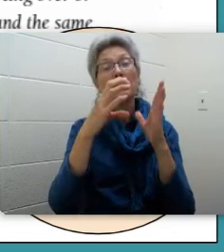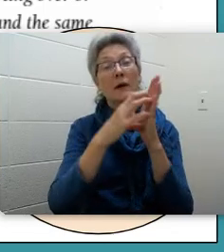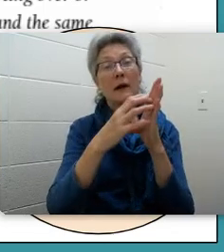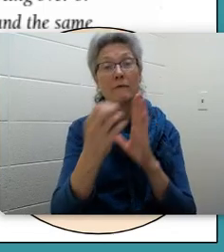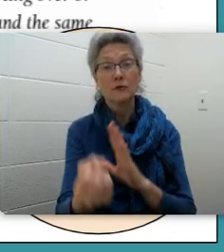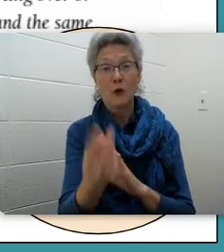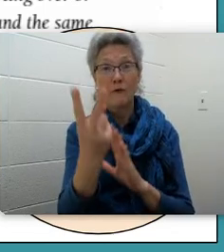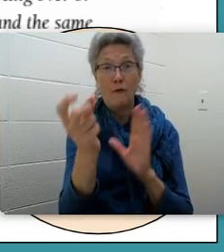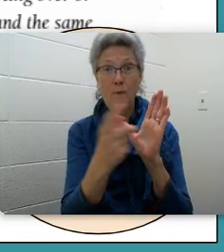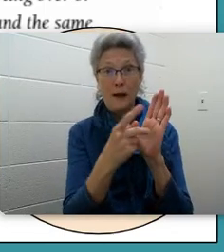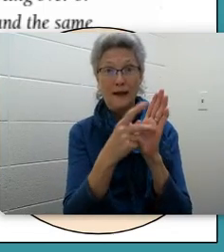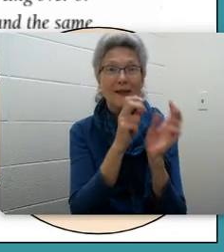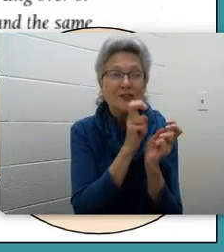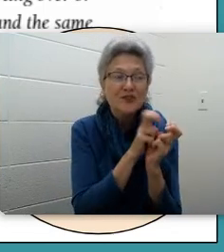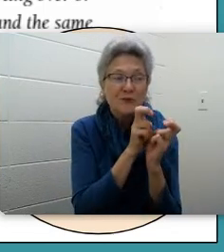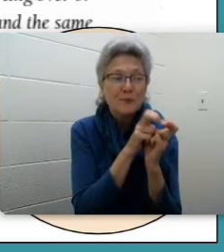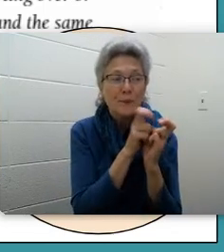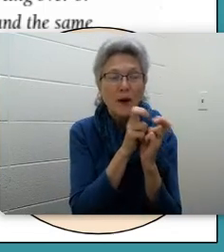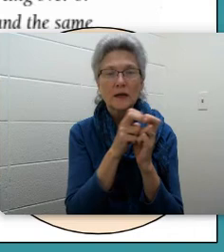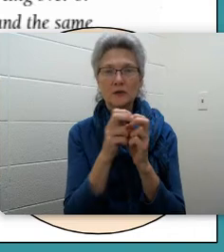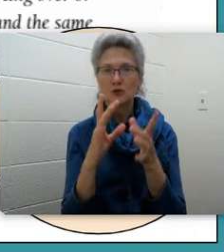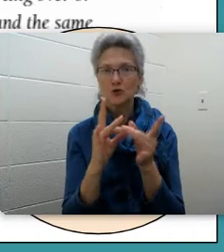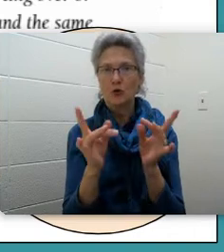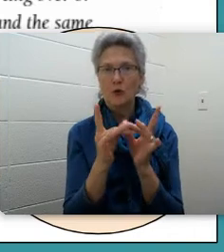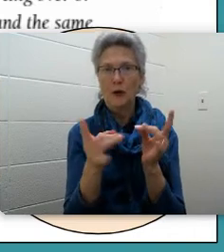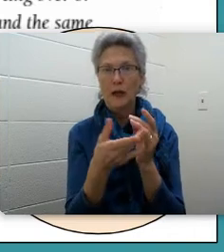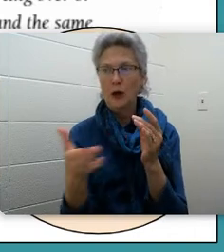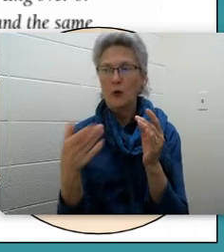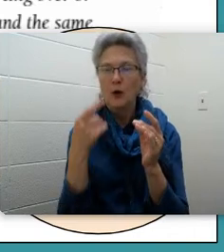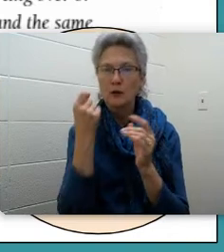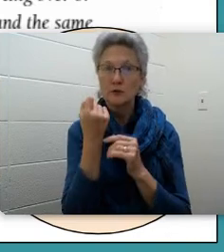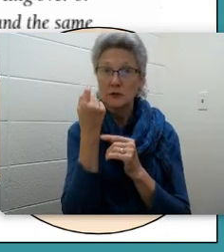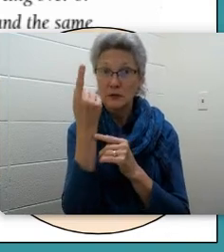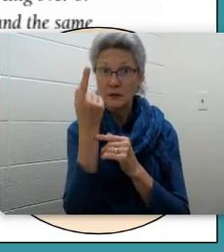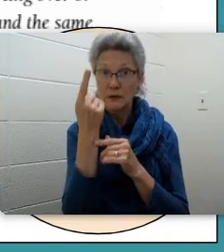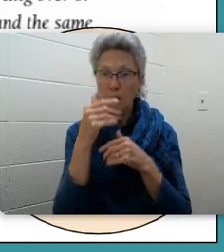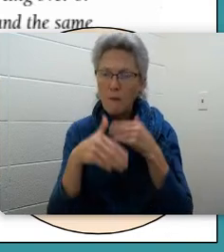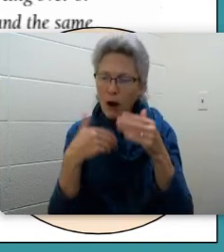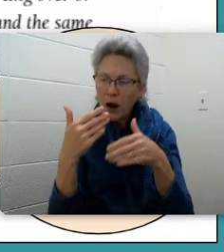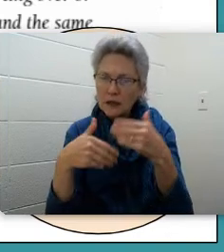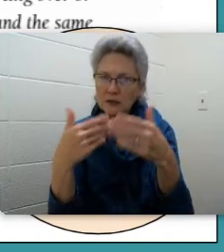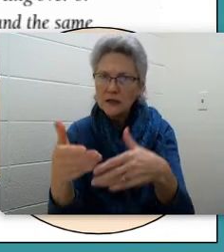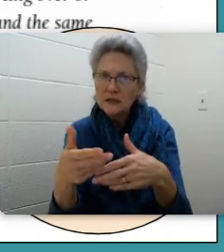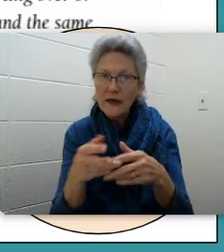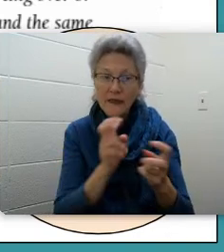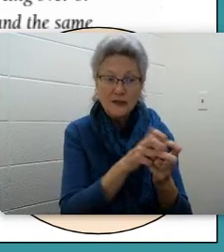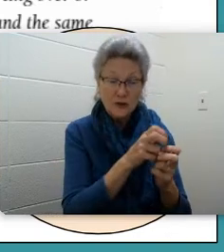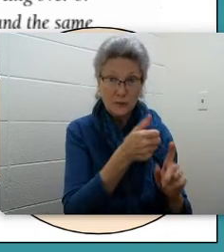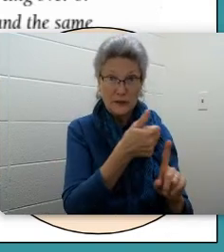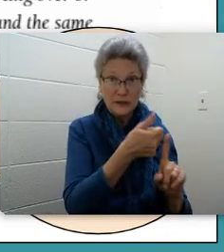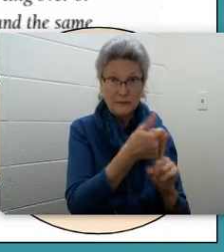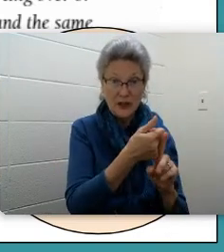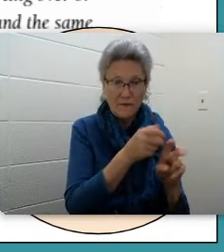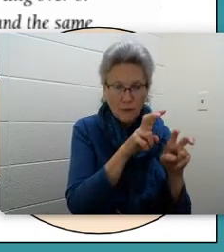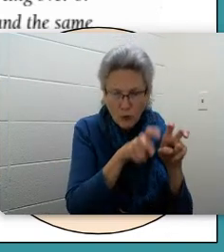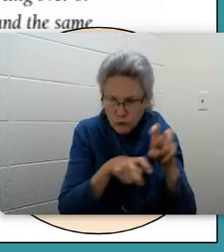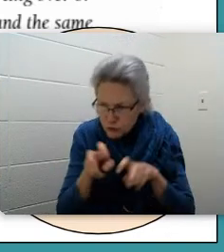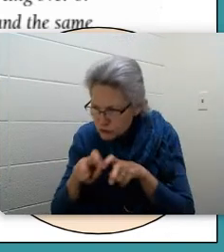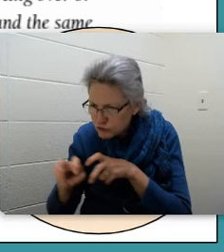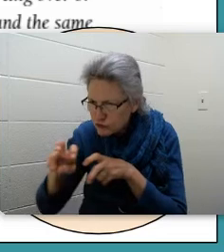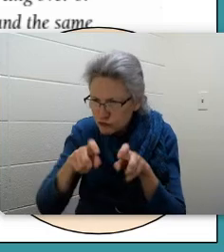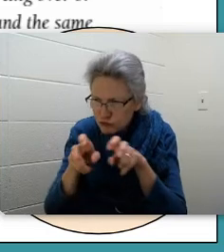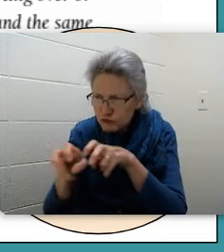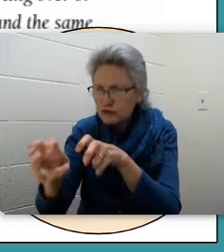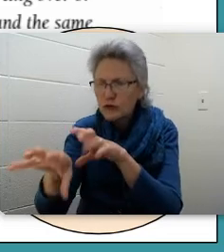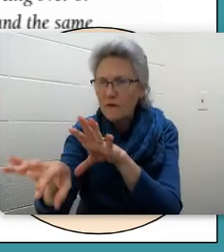back to the chipmunk story. Here we understand the process that the chipmunk goes through to find food. So